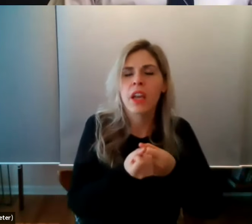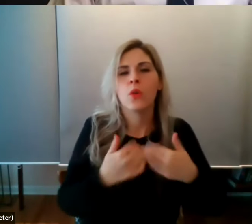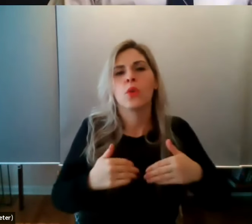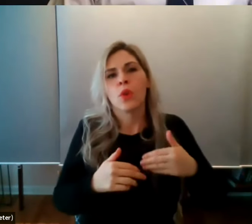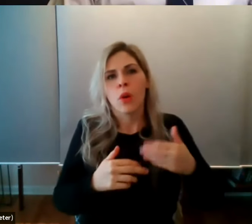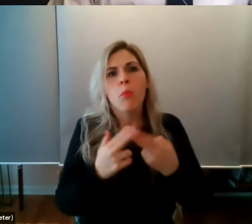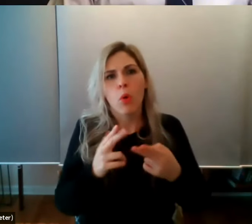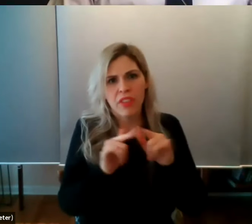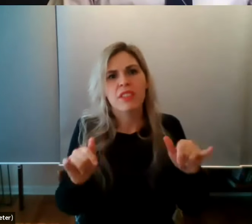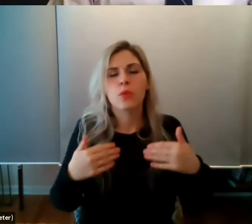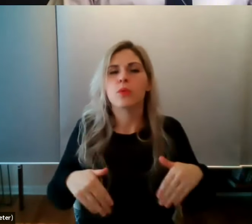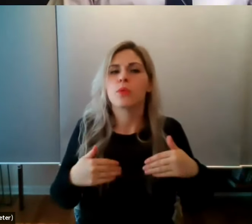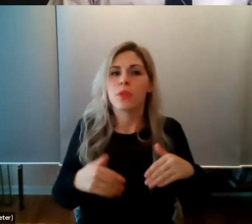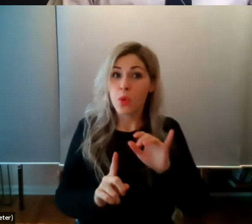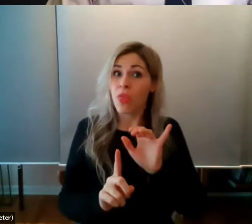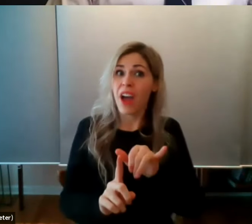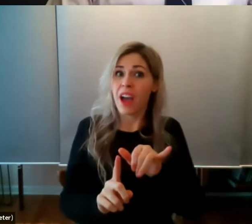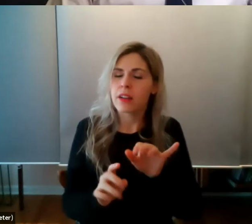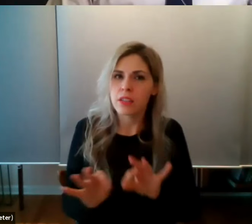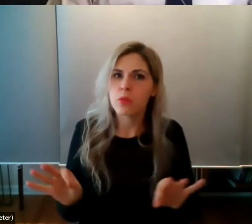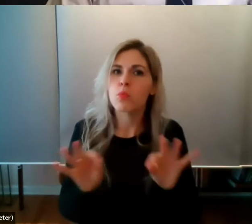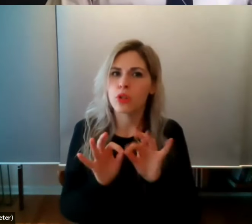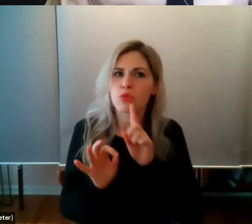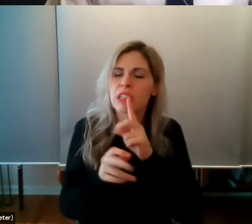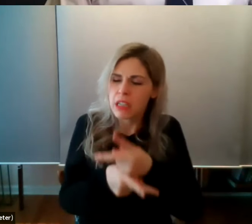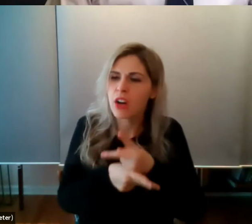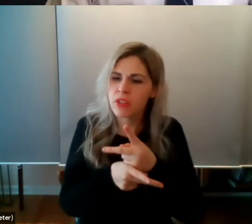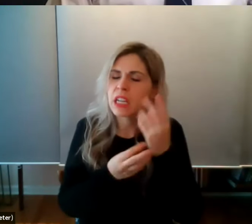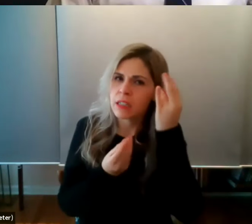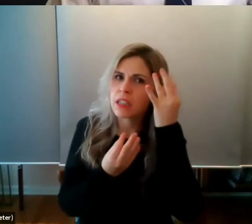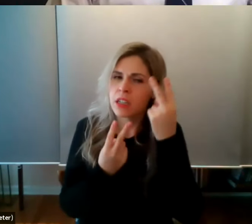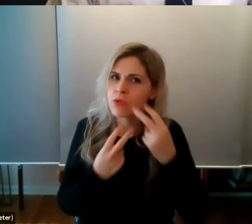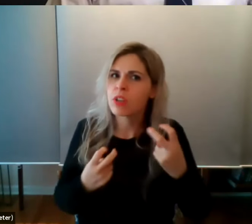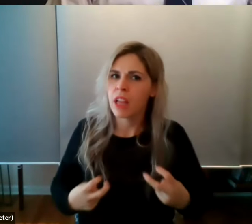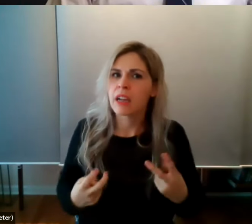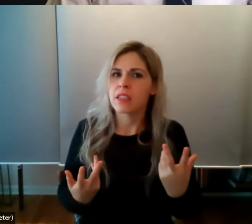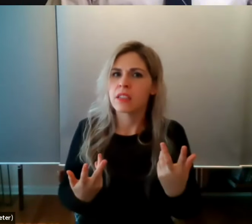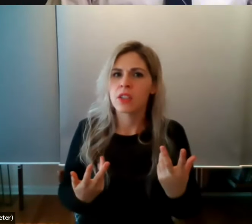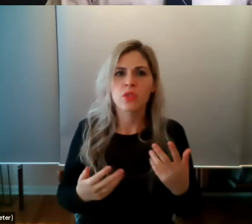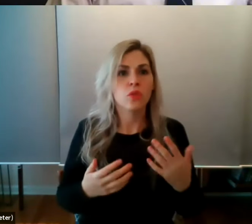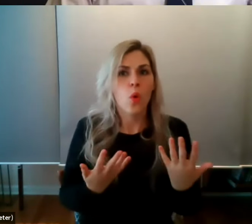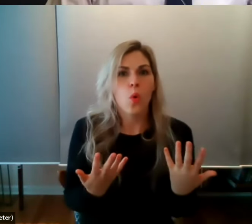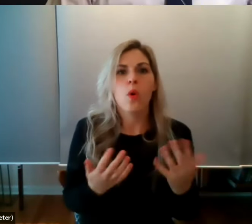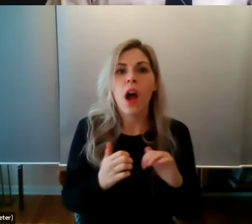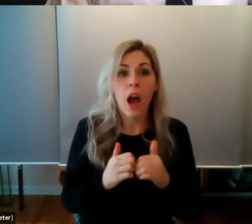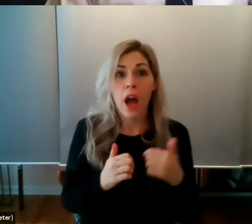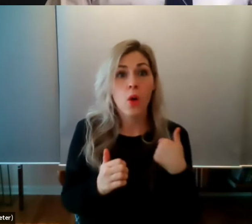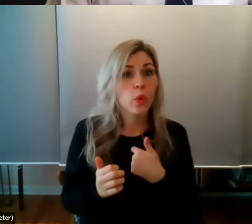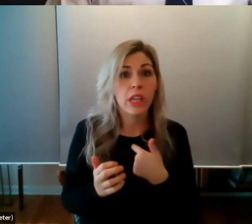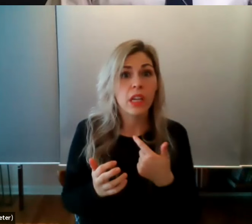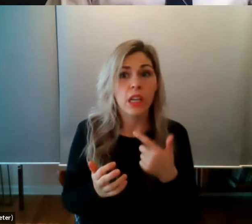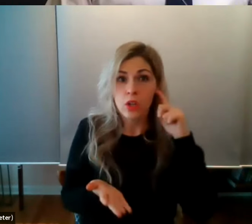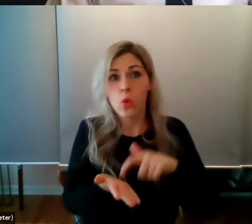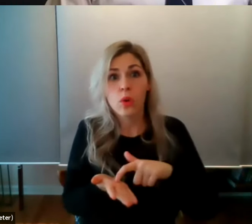this sentiment needs to be carefully addressed and reflected in whatever process used to identify